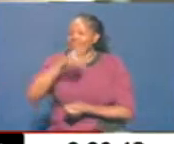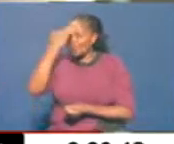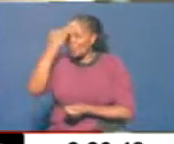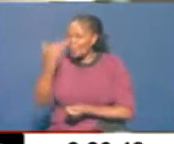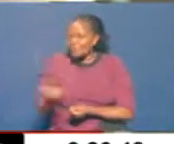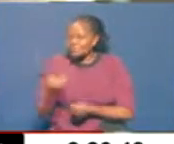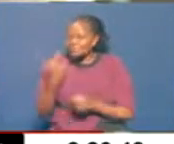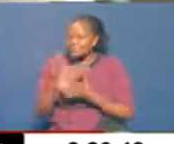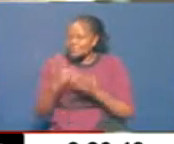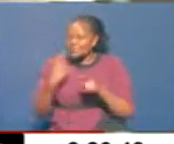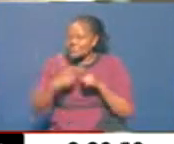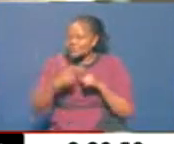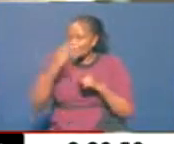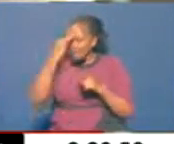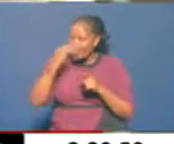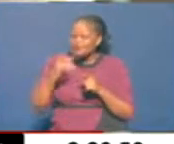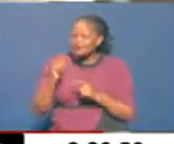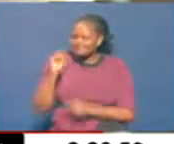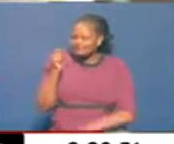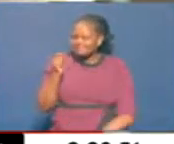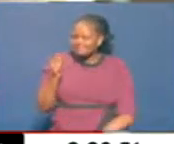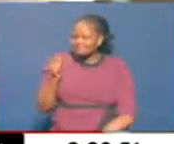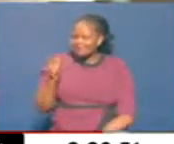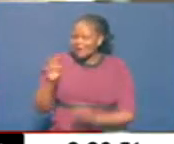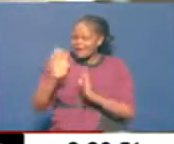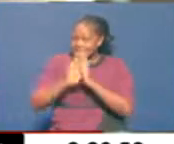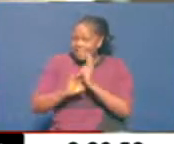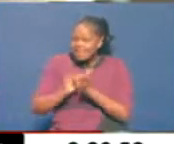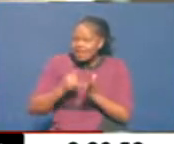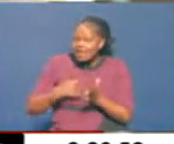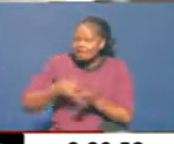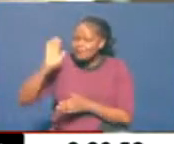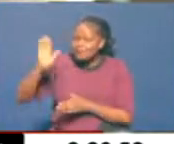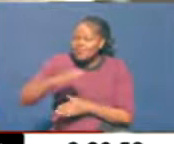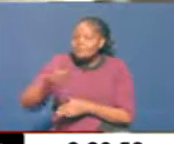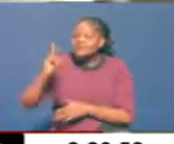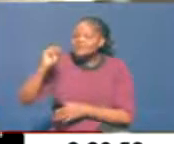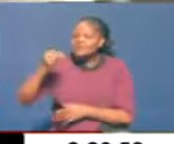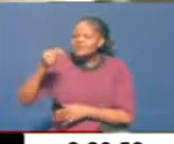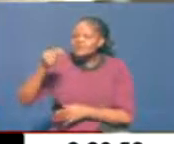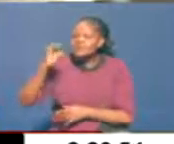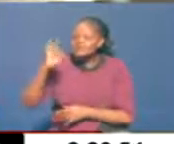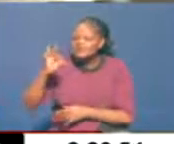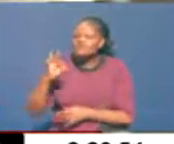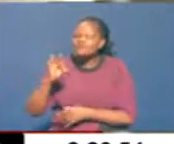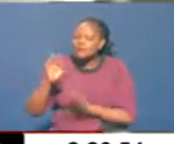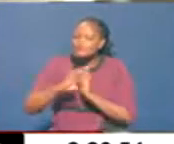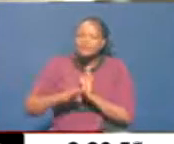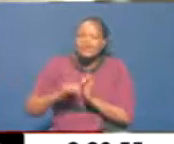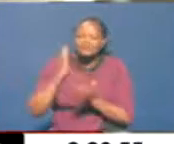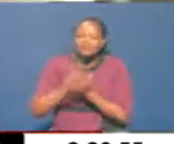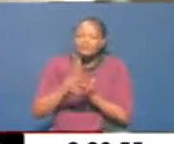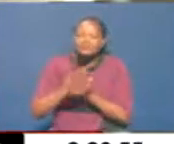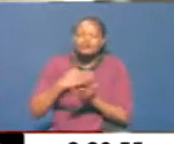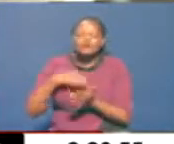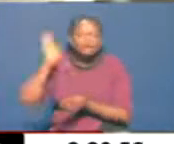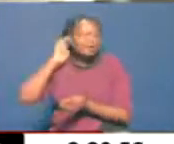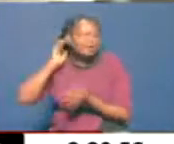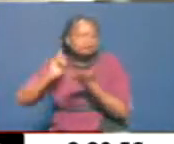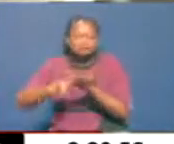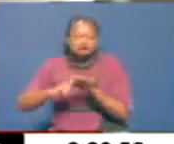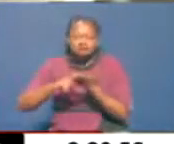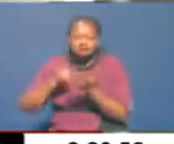key bills that we have in Parliament right now is the NHIF bill. And I'm sure you've had discussions on it. And this bill will